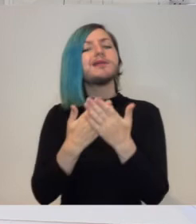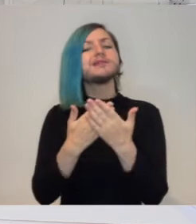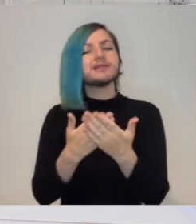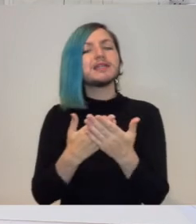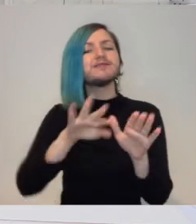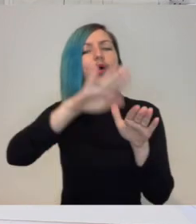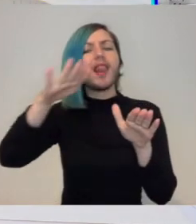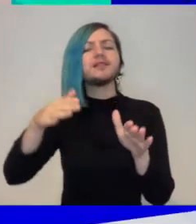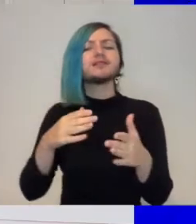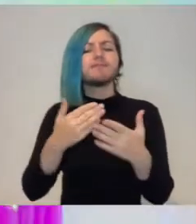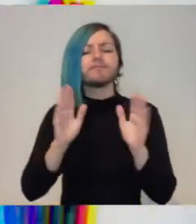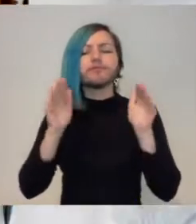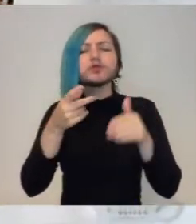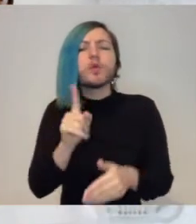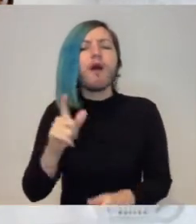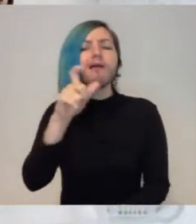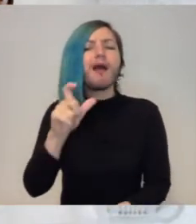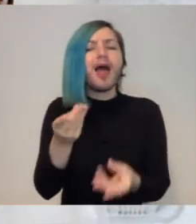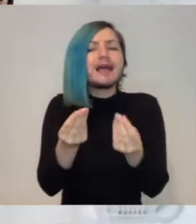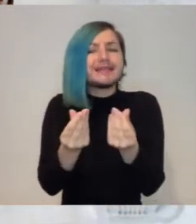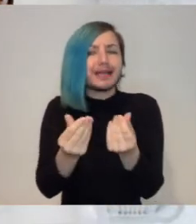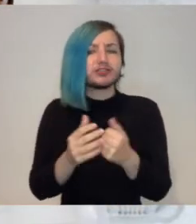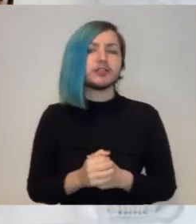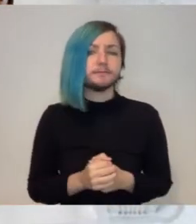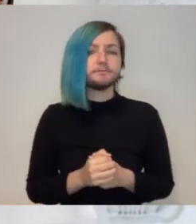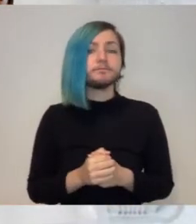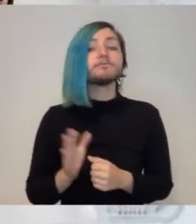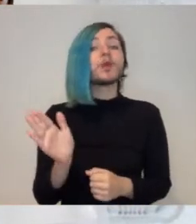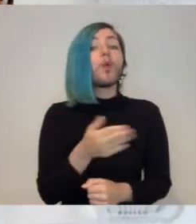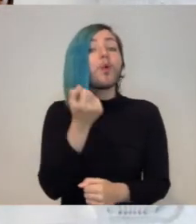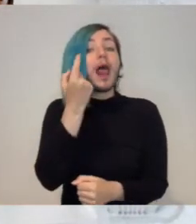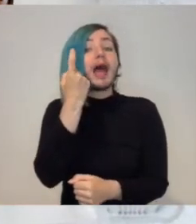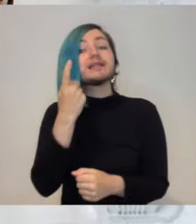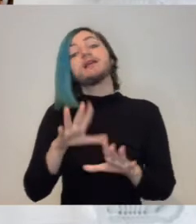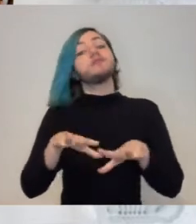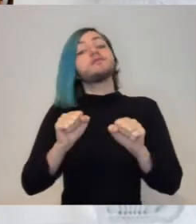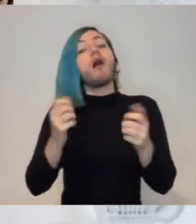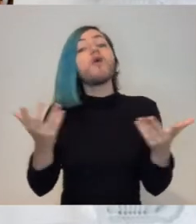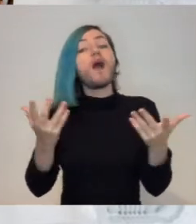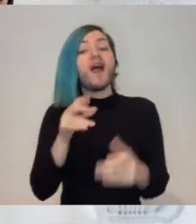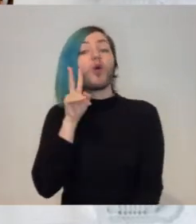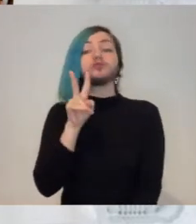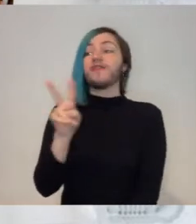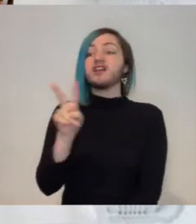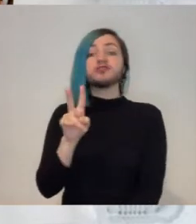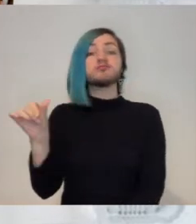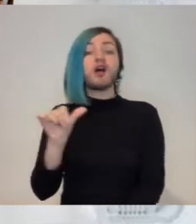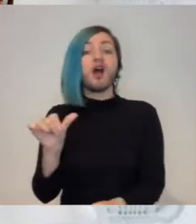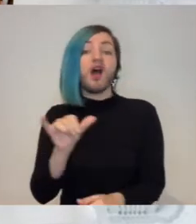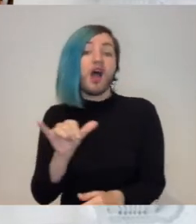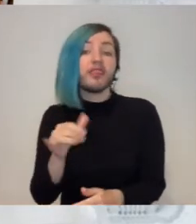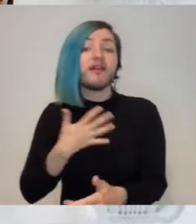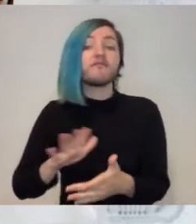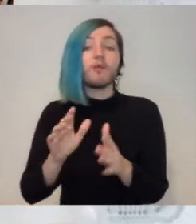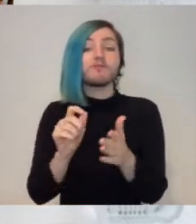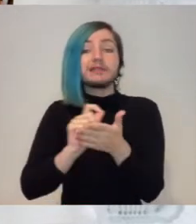landscape using colour and texture. I start all my ideas working from observation, either using my